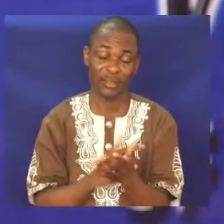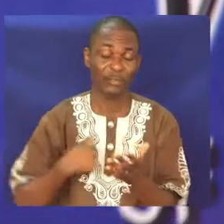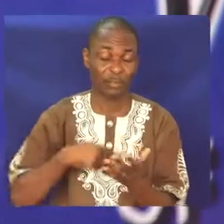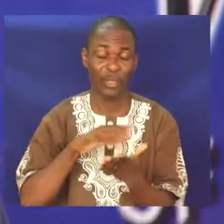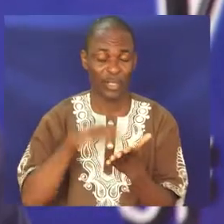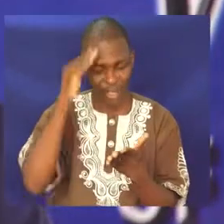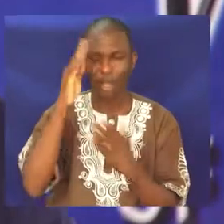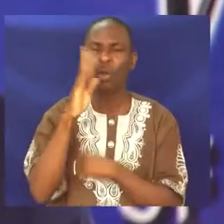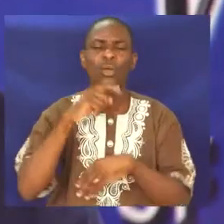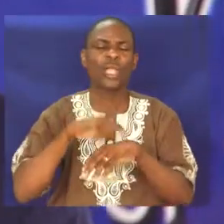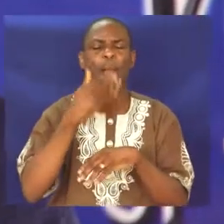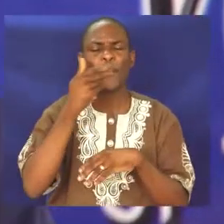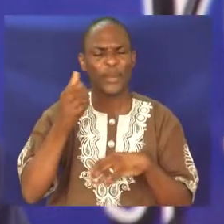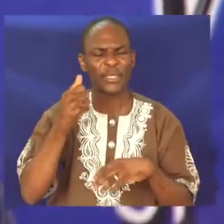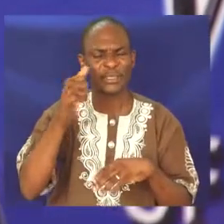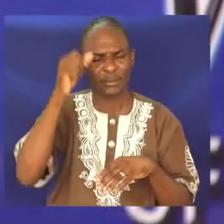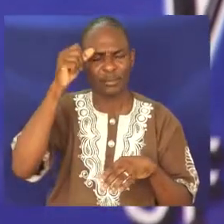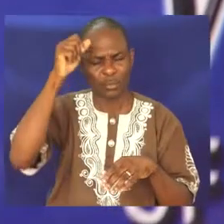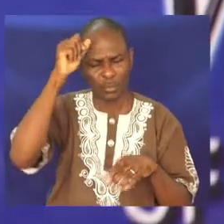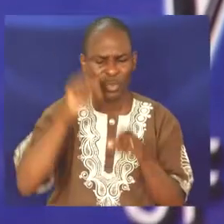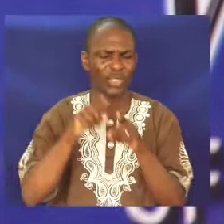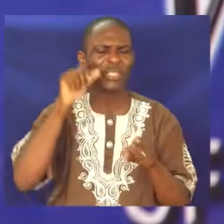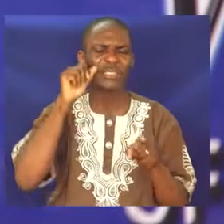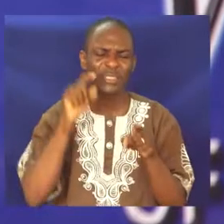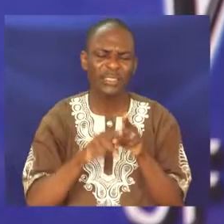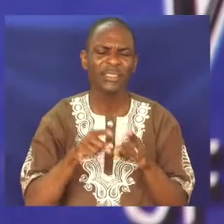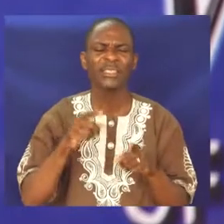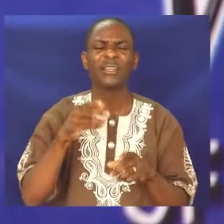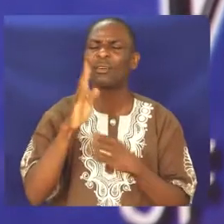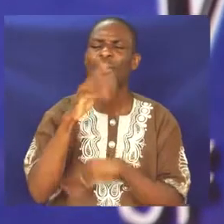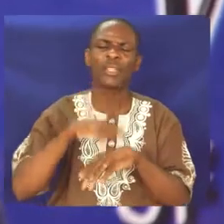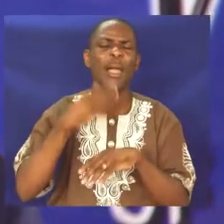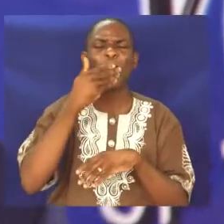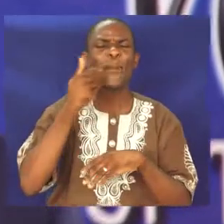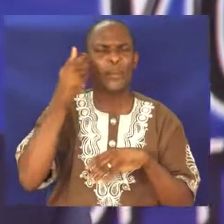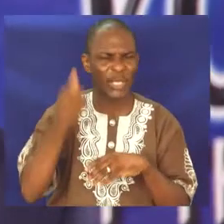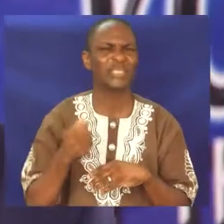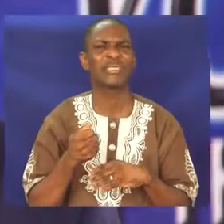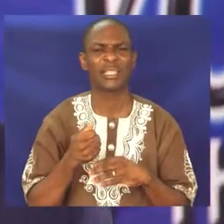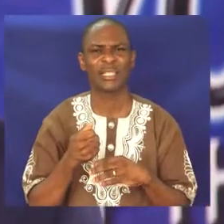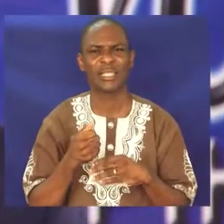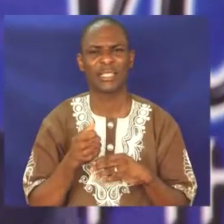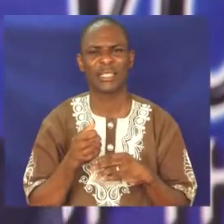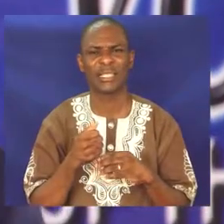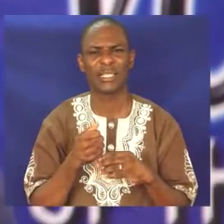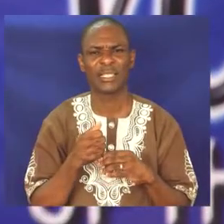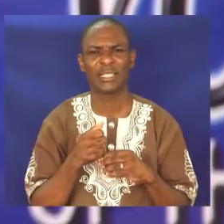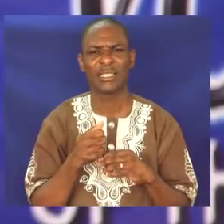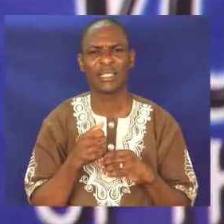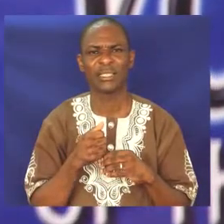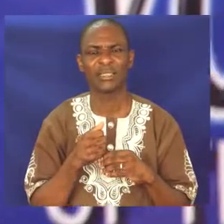and God's time is the best, sister. God's time is the best, brother.